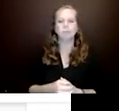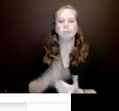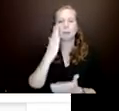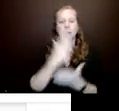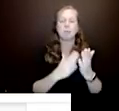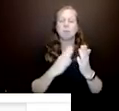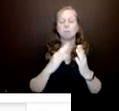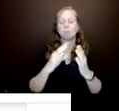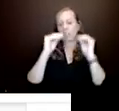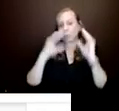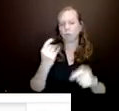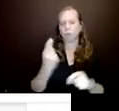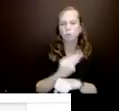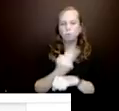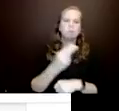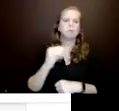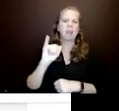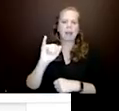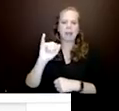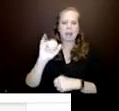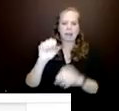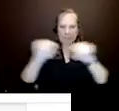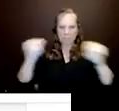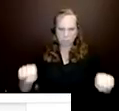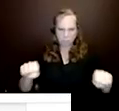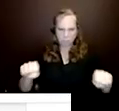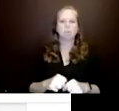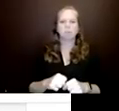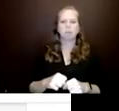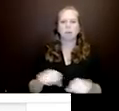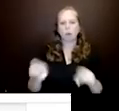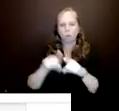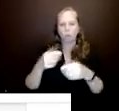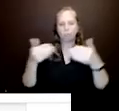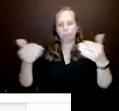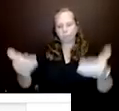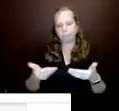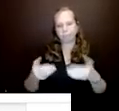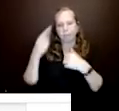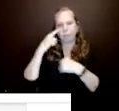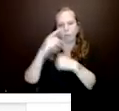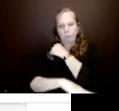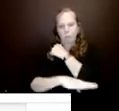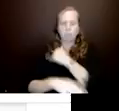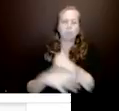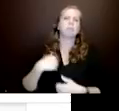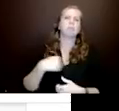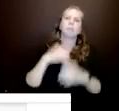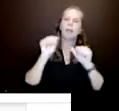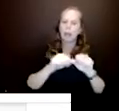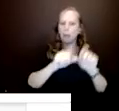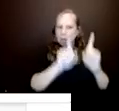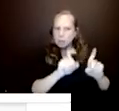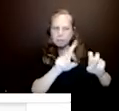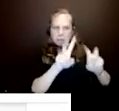iStation, and then some will be introduced to that this fall. And that's an opportunity for us to assess kids with